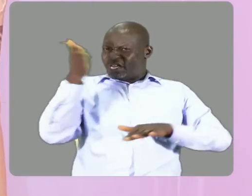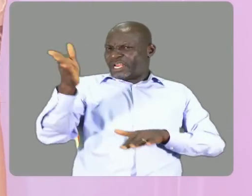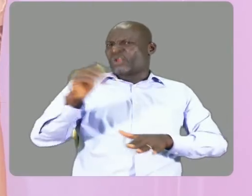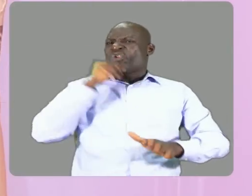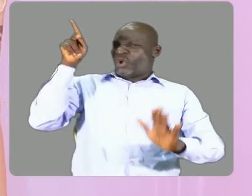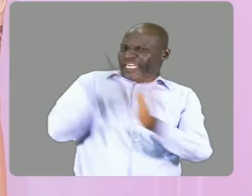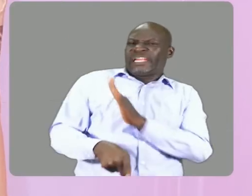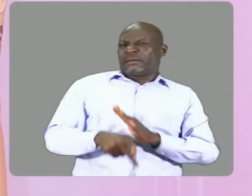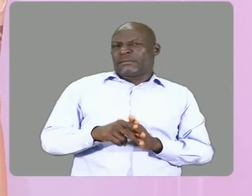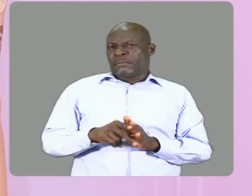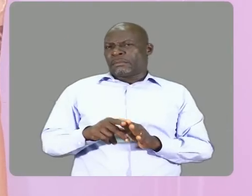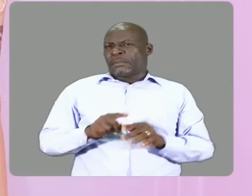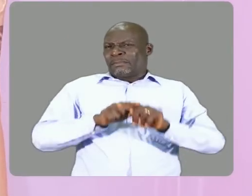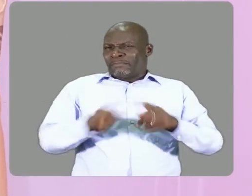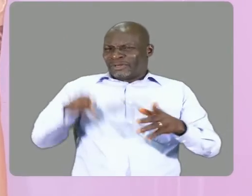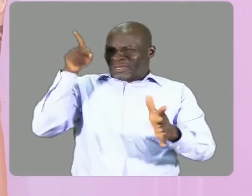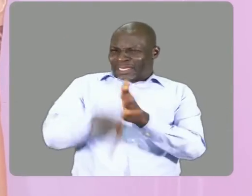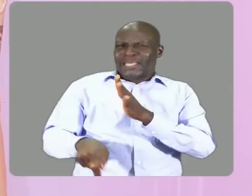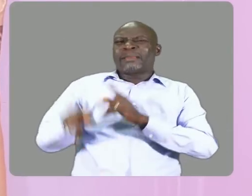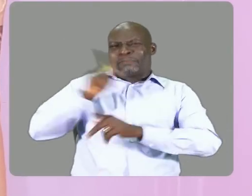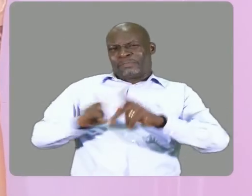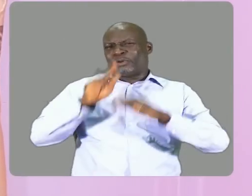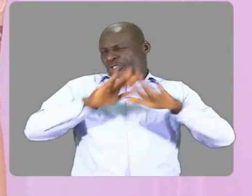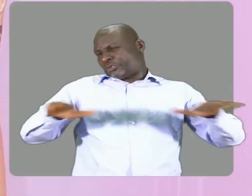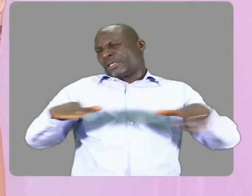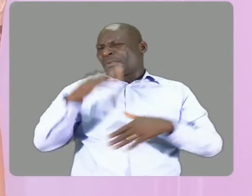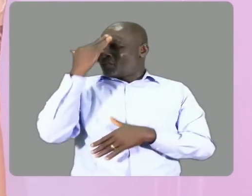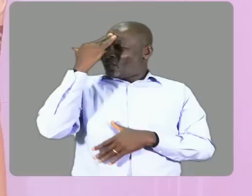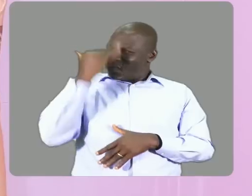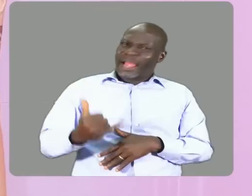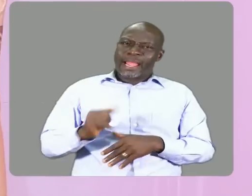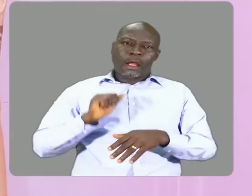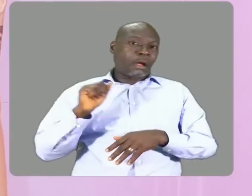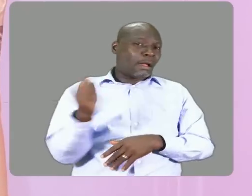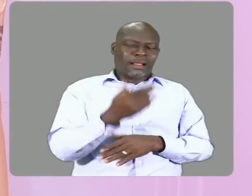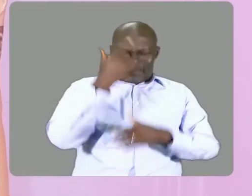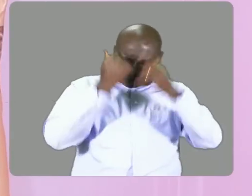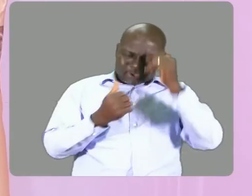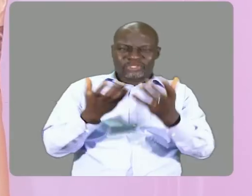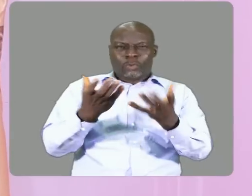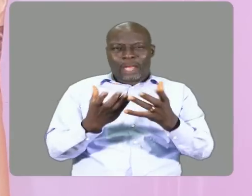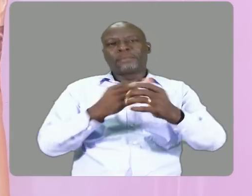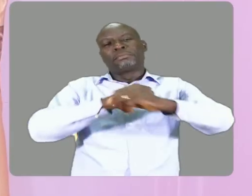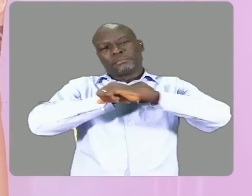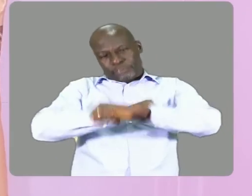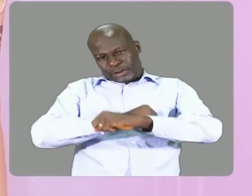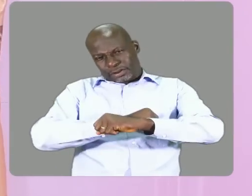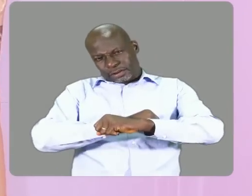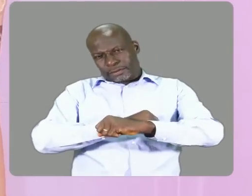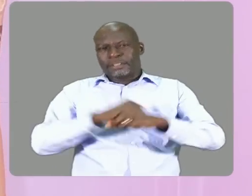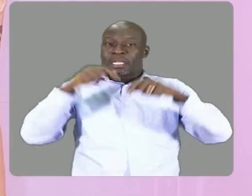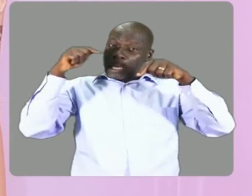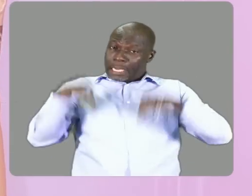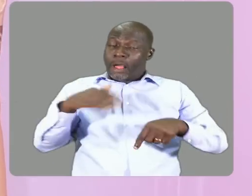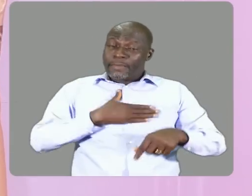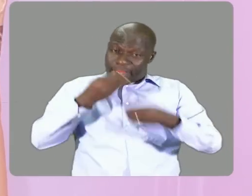nkro ade na yedi nsamone sa all because ya see your pe protection and na we